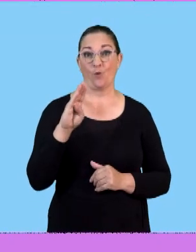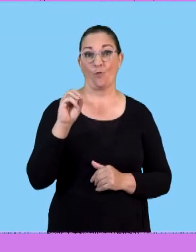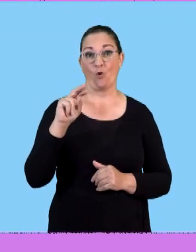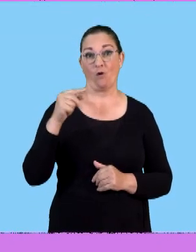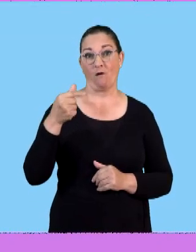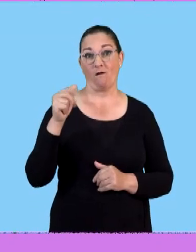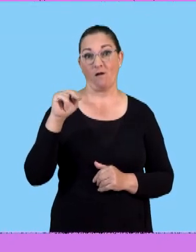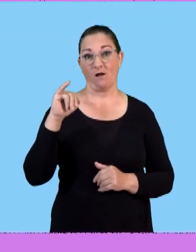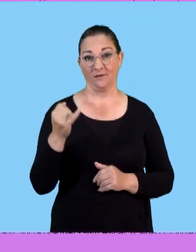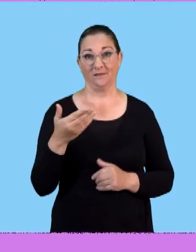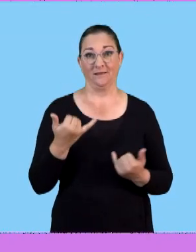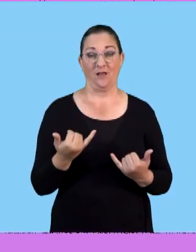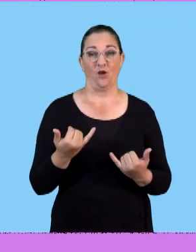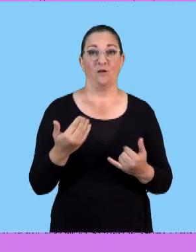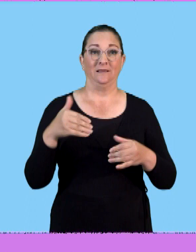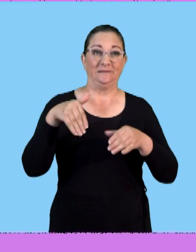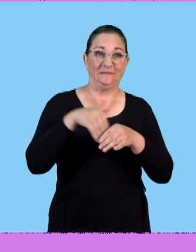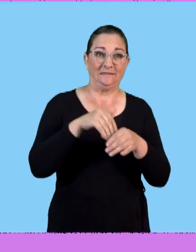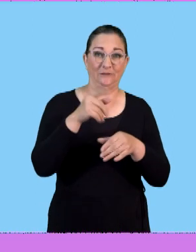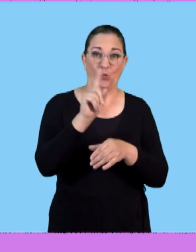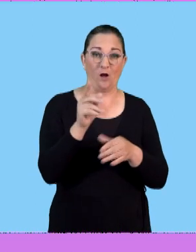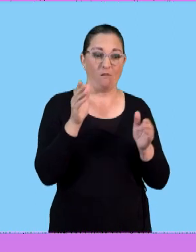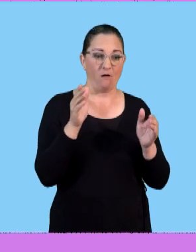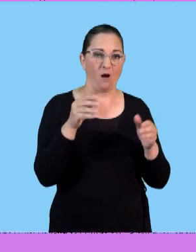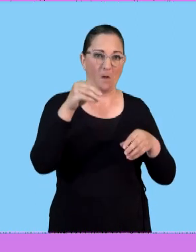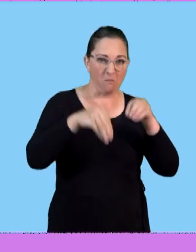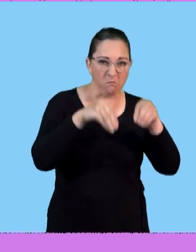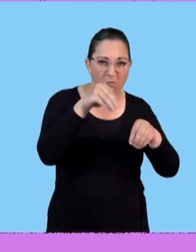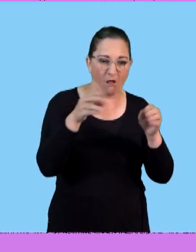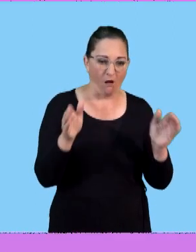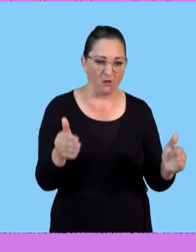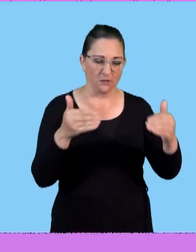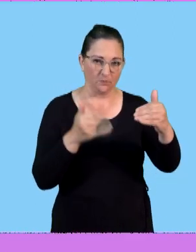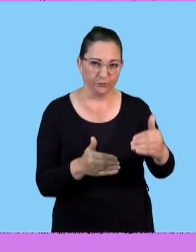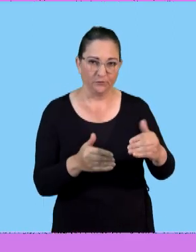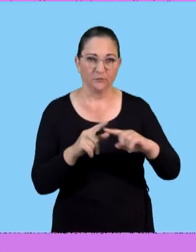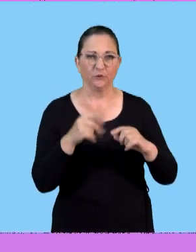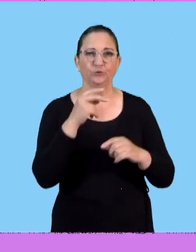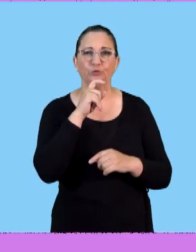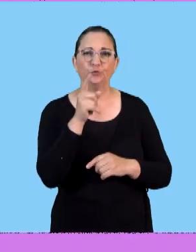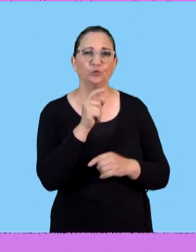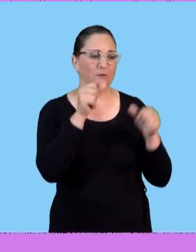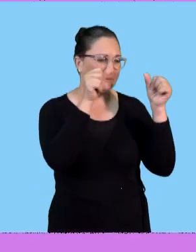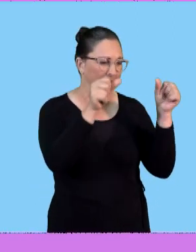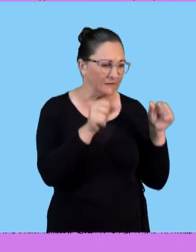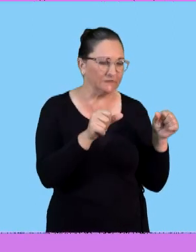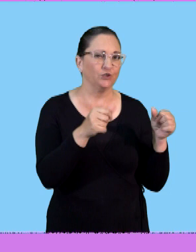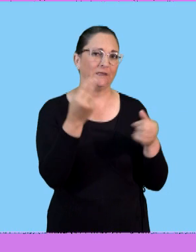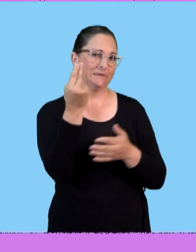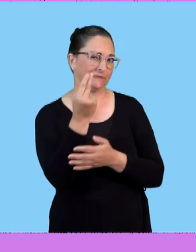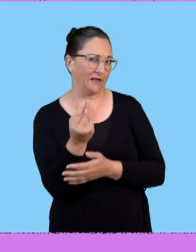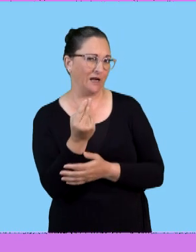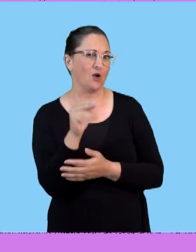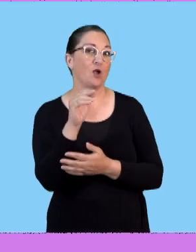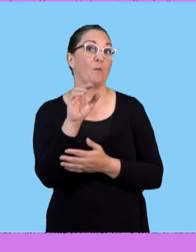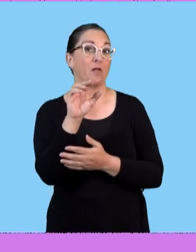Bongani Incorporated manufactures plant boxes. Use the picture and diagram and the table below to answer the questions that